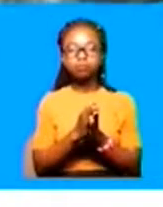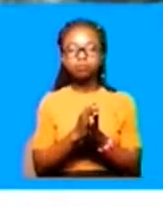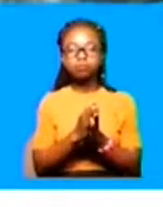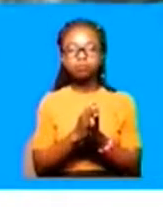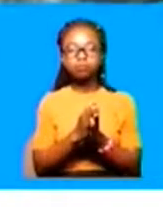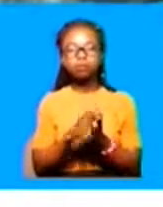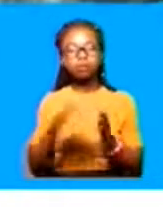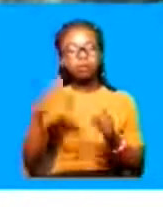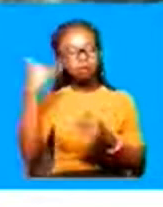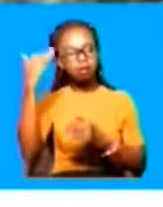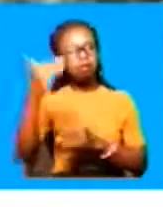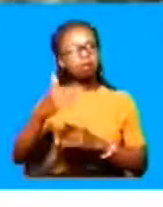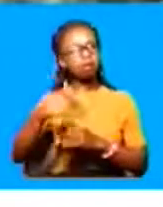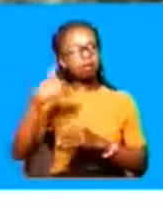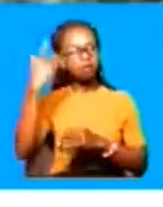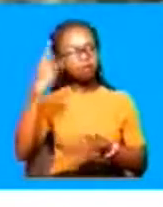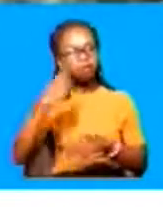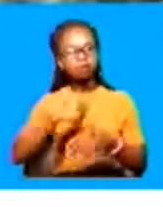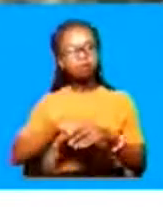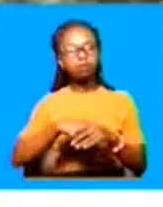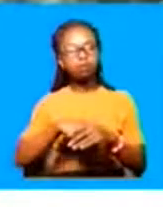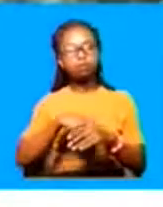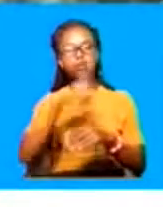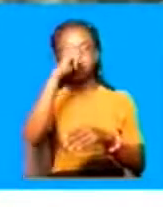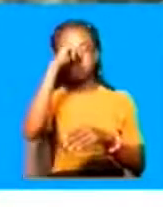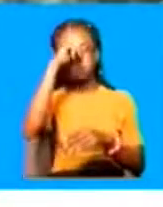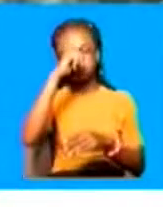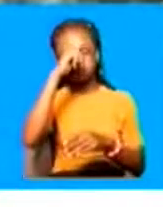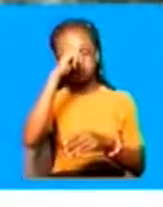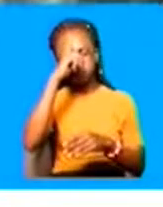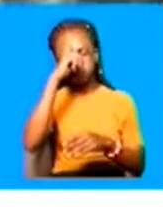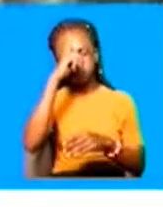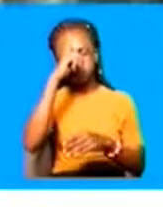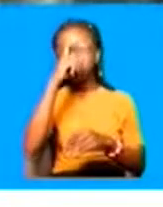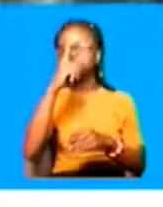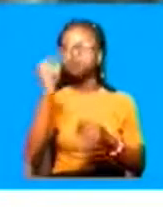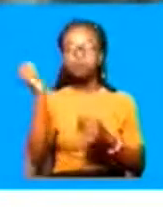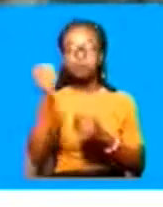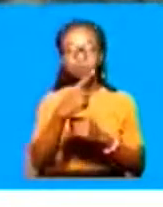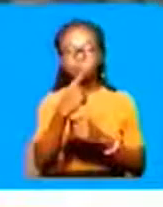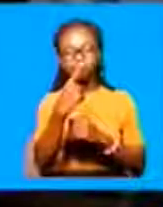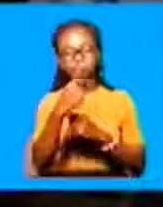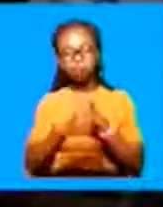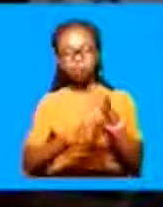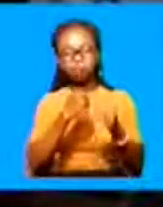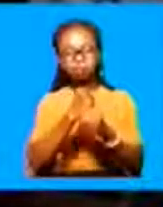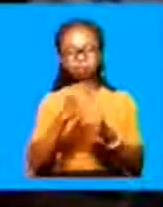losing it gradually, but it became serious when she was 1 year and 9 months.